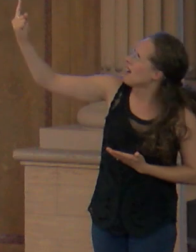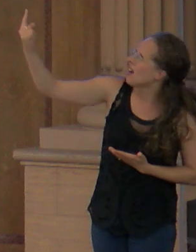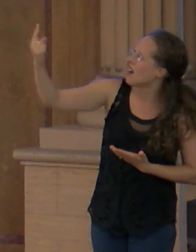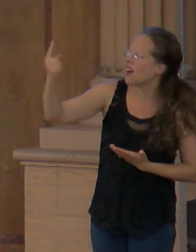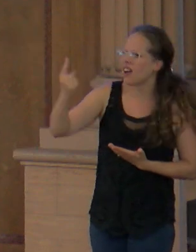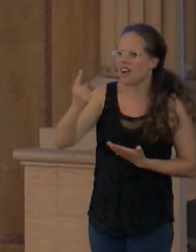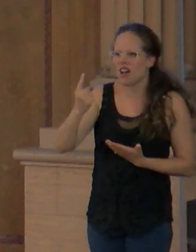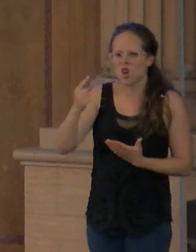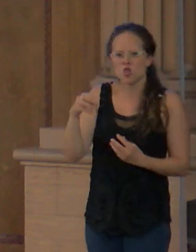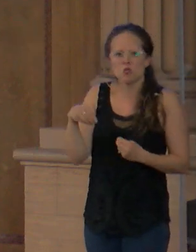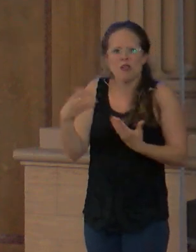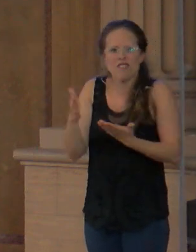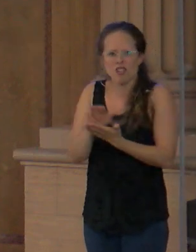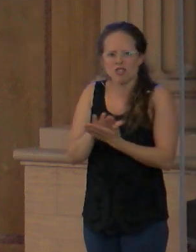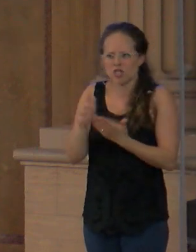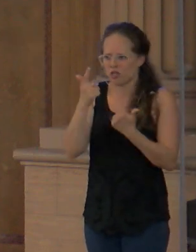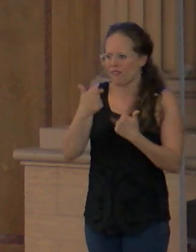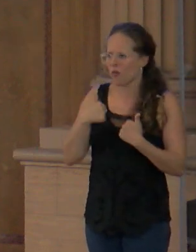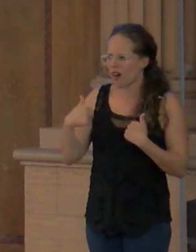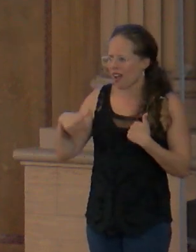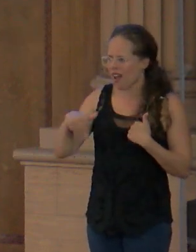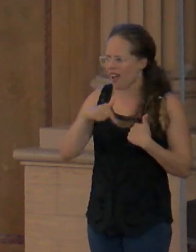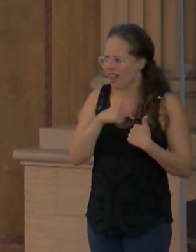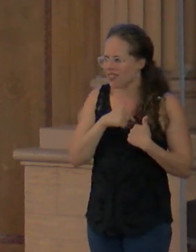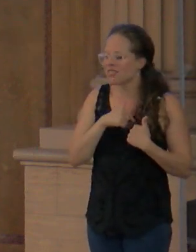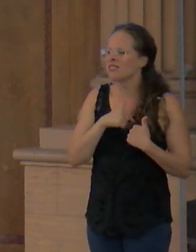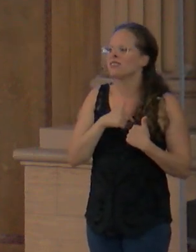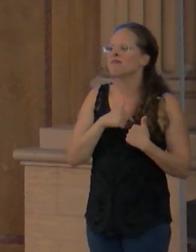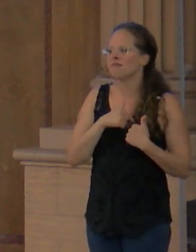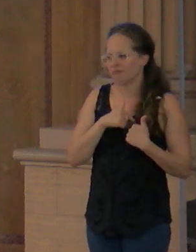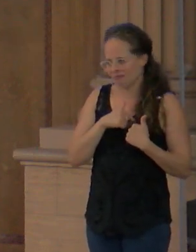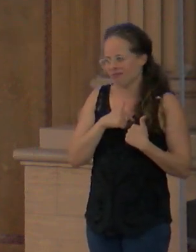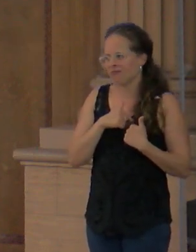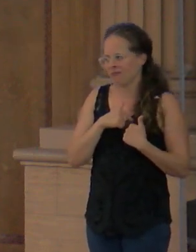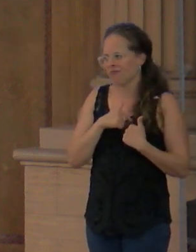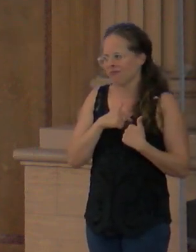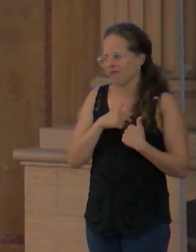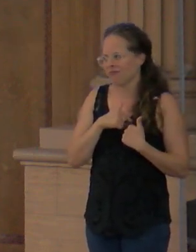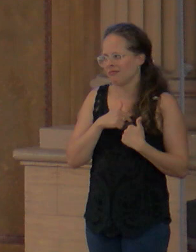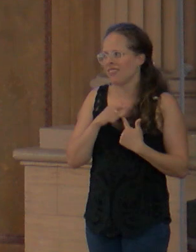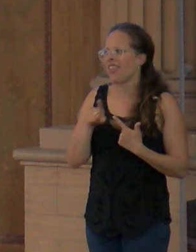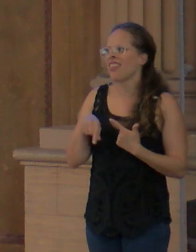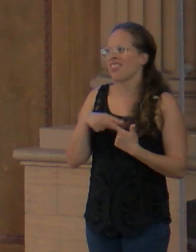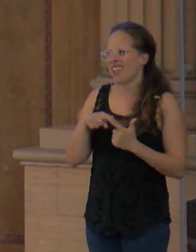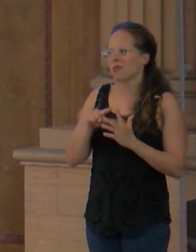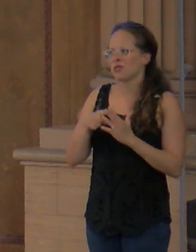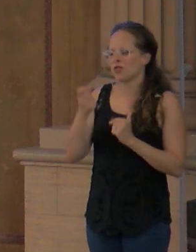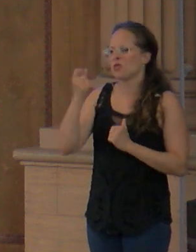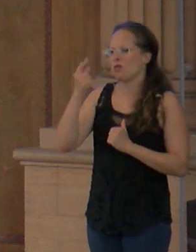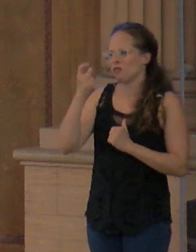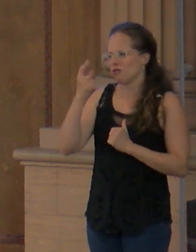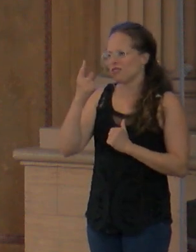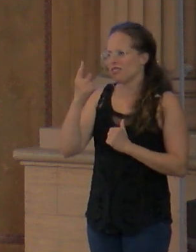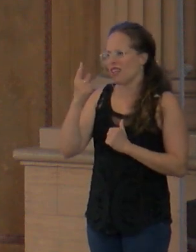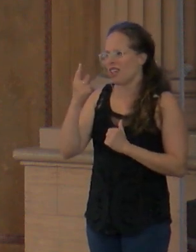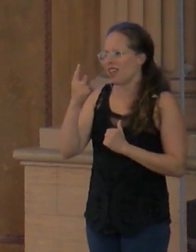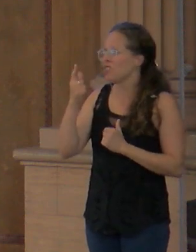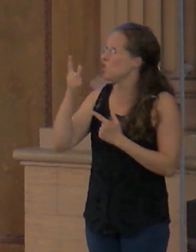for us, then it's hard for us to look at other people's needs and treat them like they don't matter.